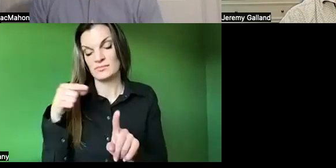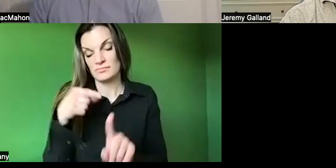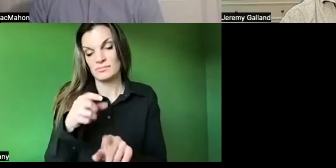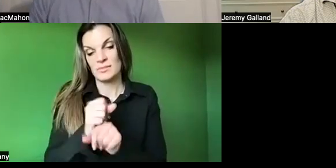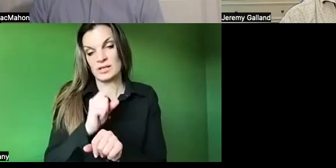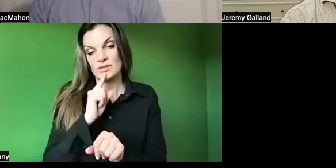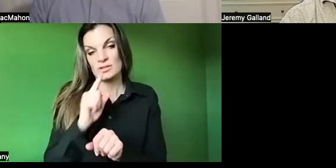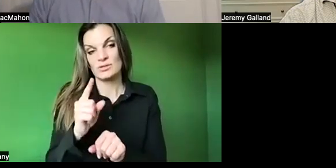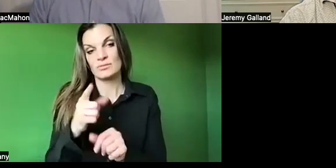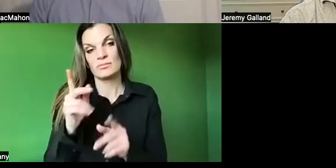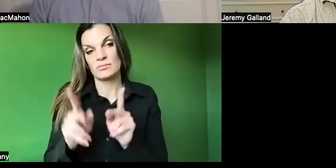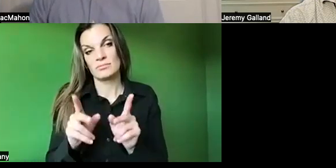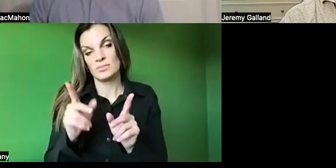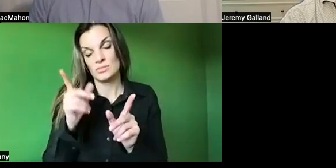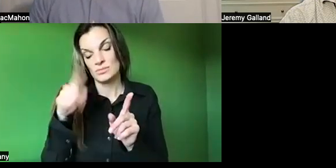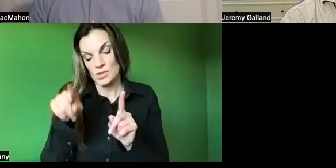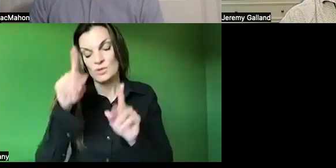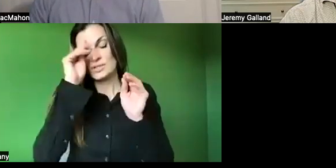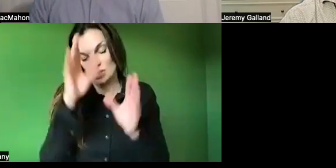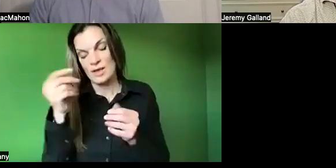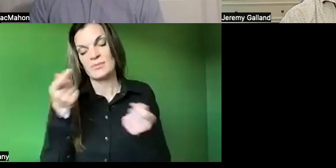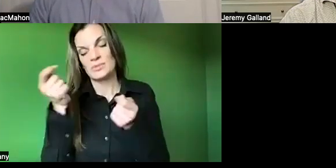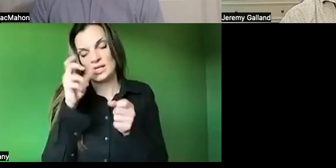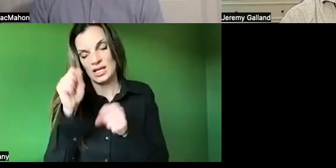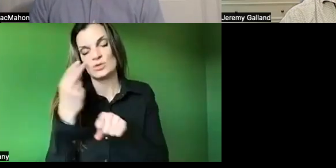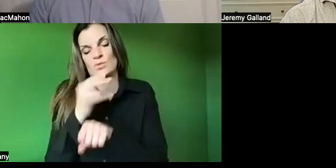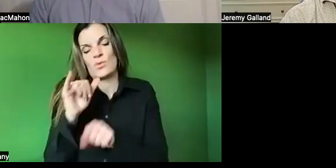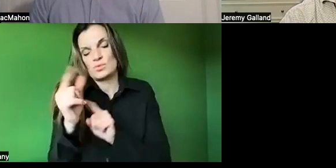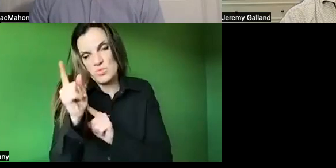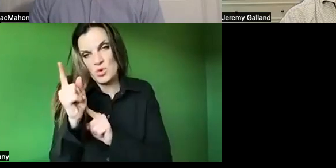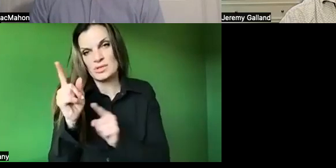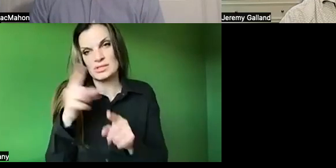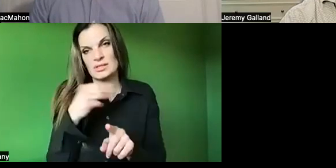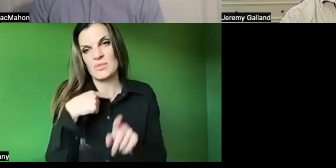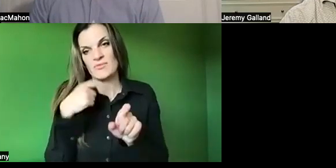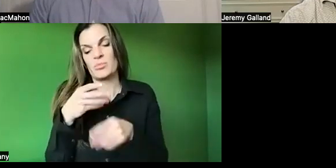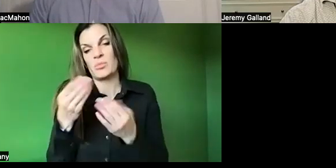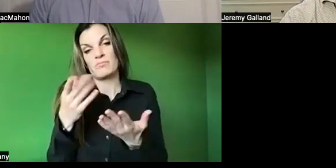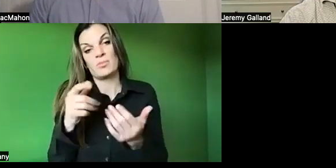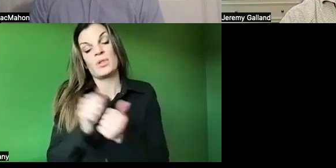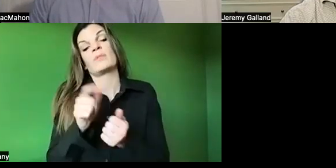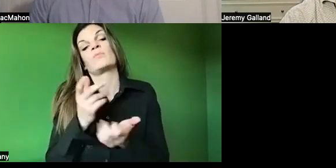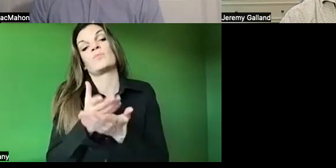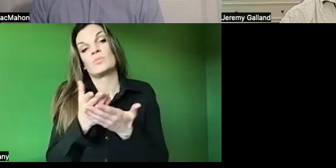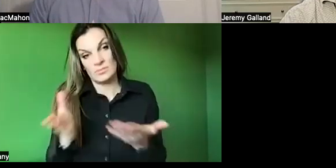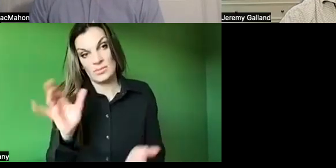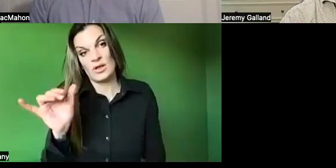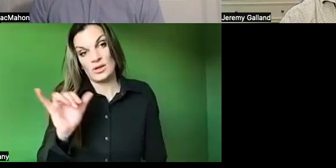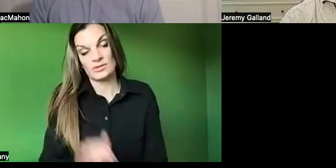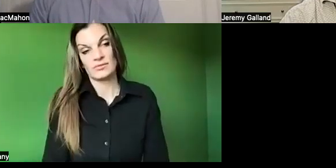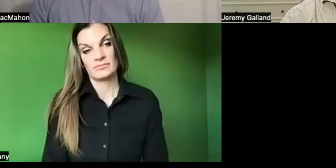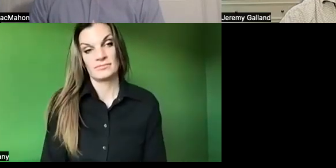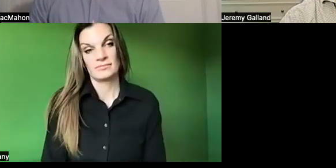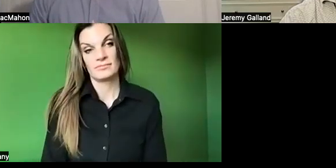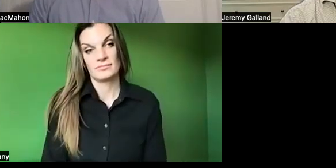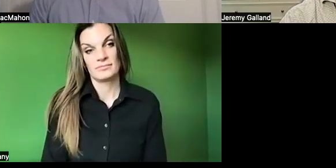that teachers and administrators can use those teachable moments, and we have to provide them with the resources also so that they